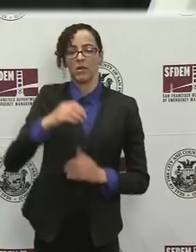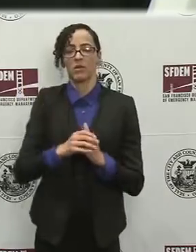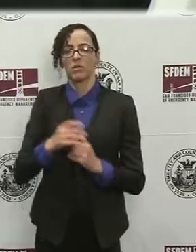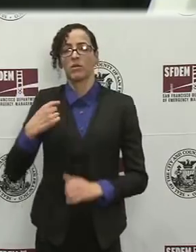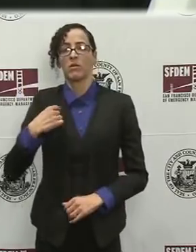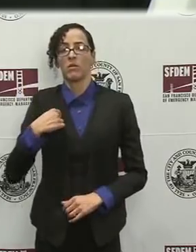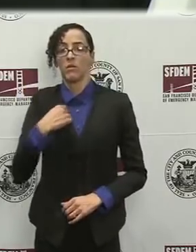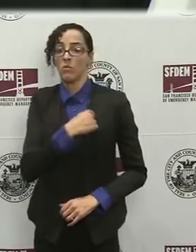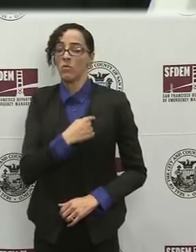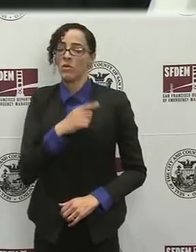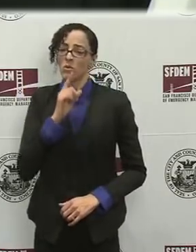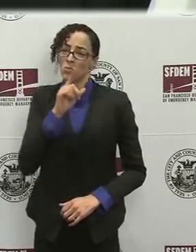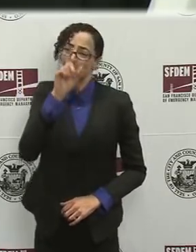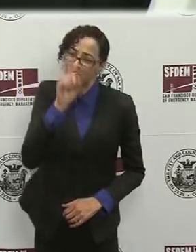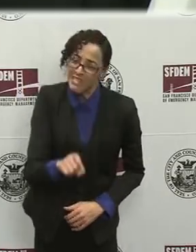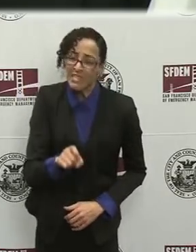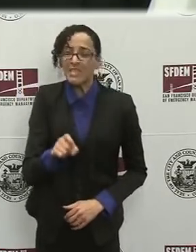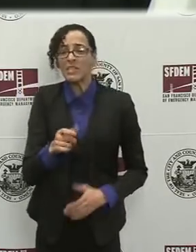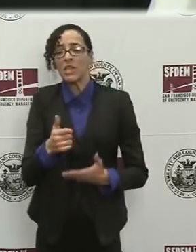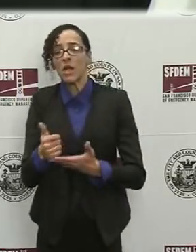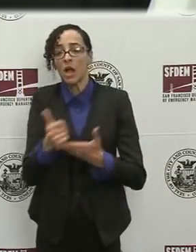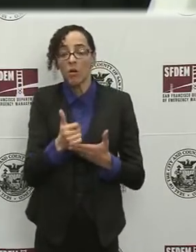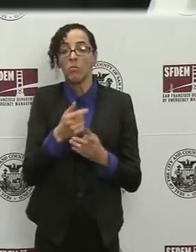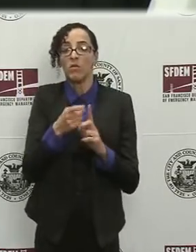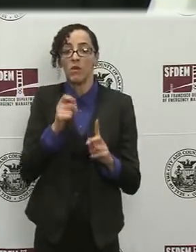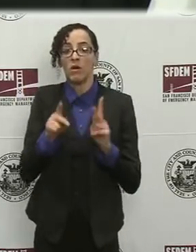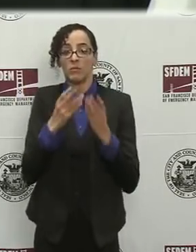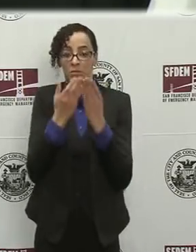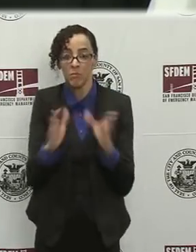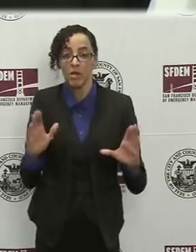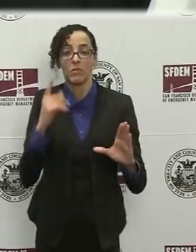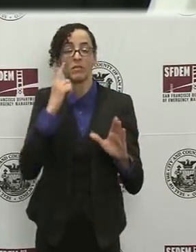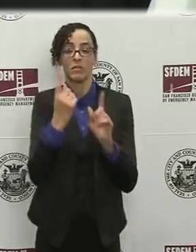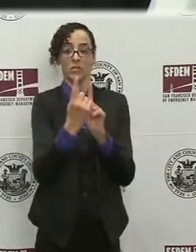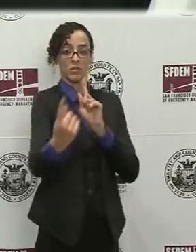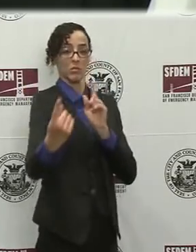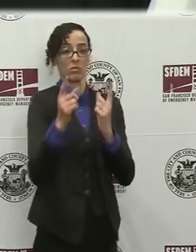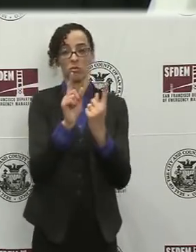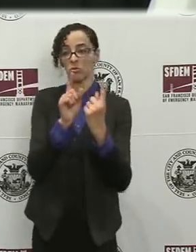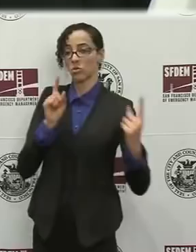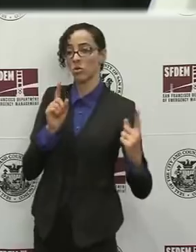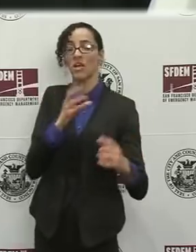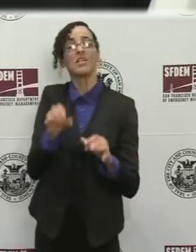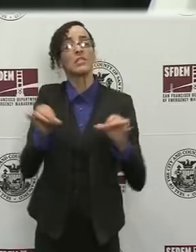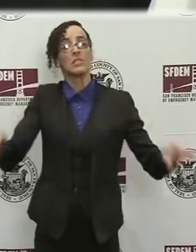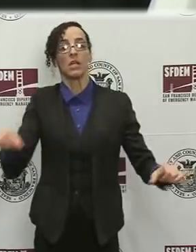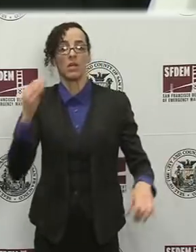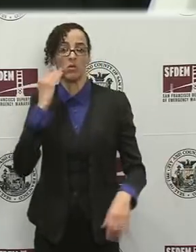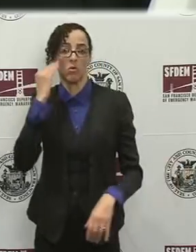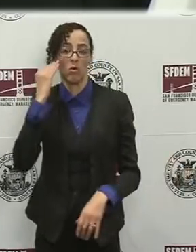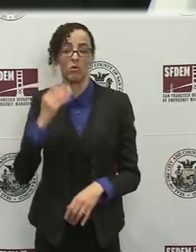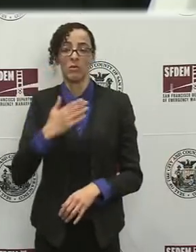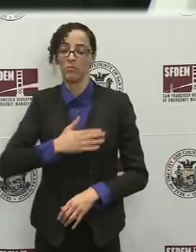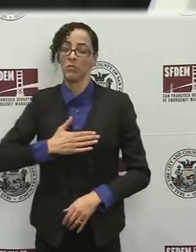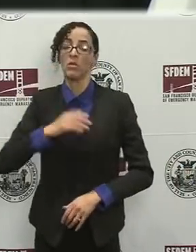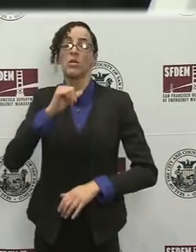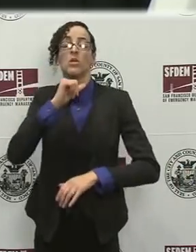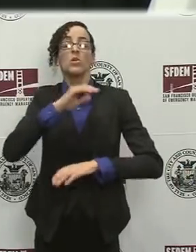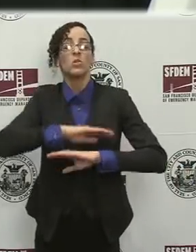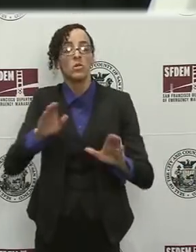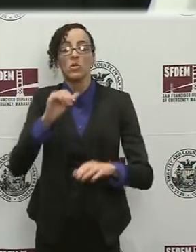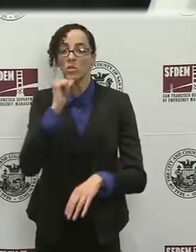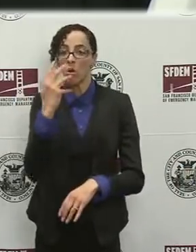help on social distancing, staying at home. Please do not go out if you don't have to. We know that